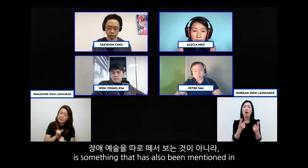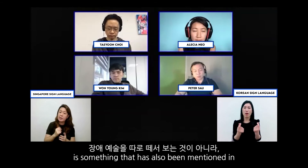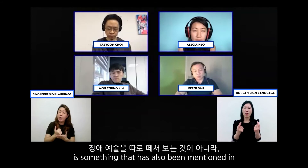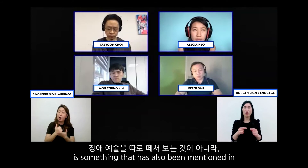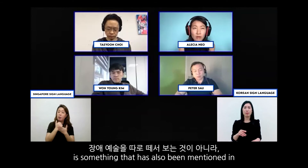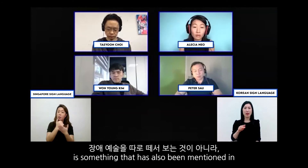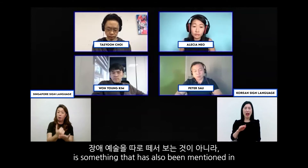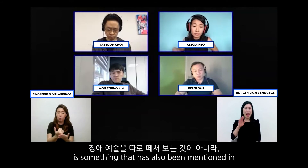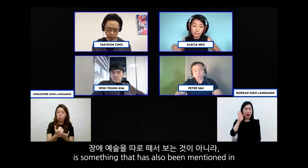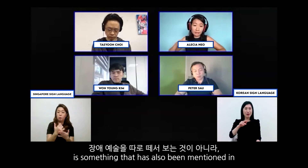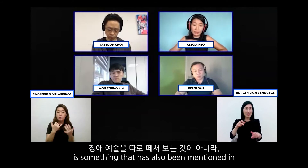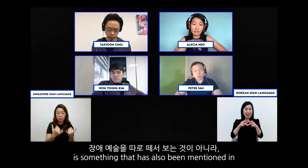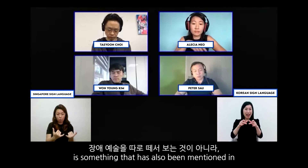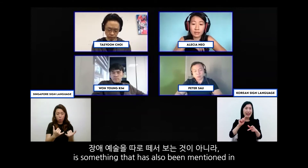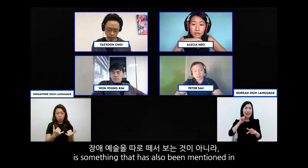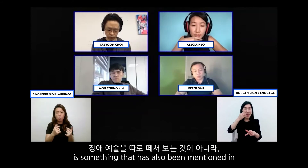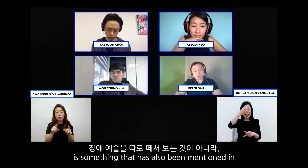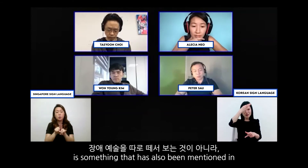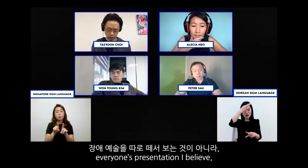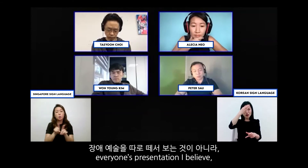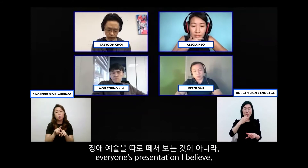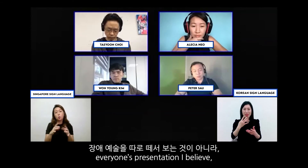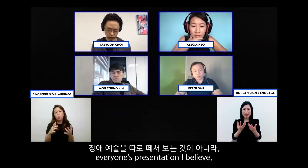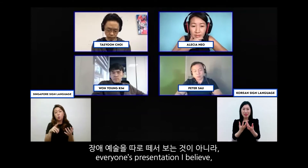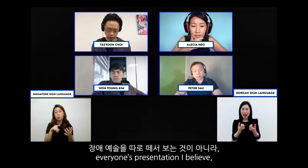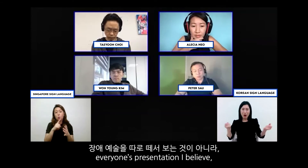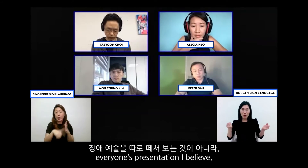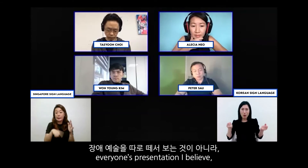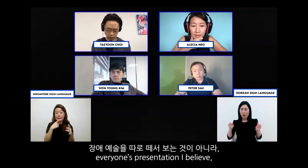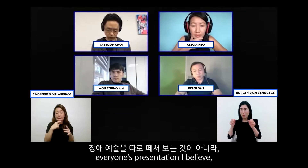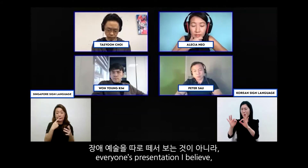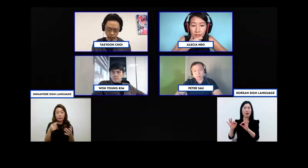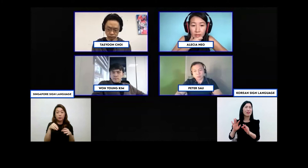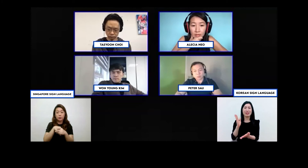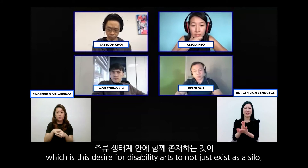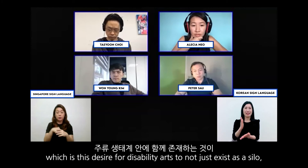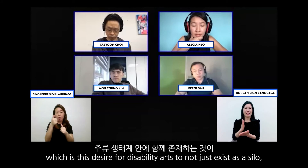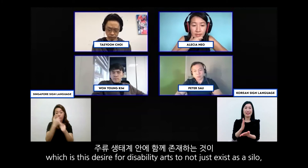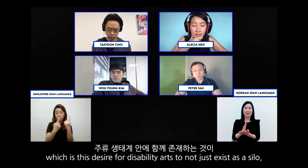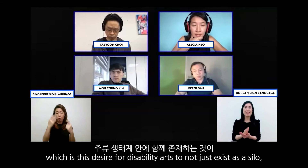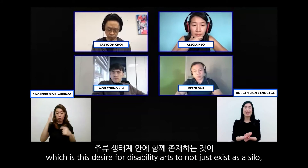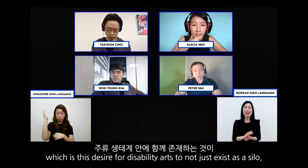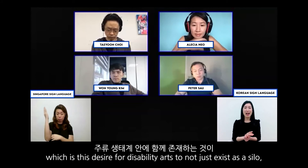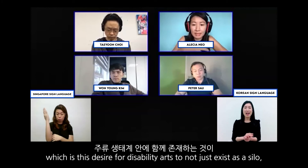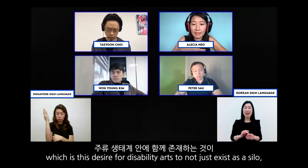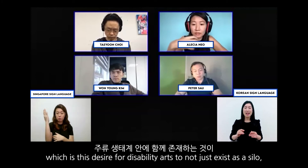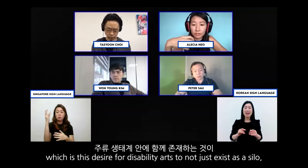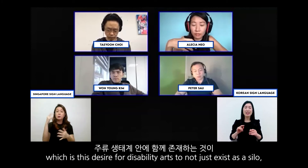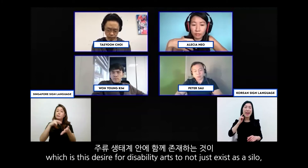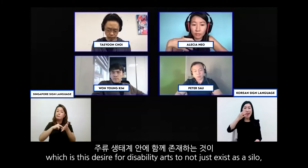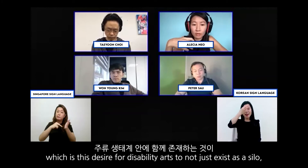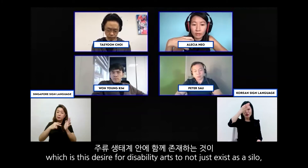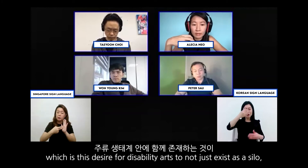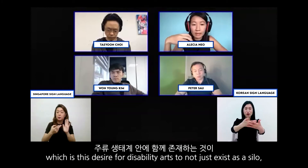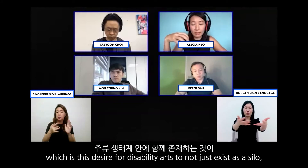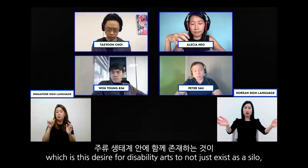point is also something that has been mentioned in everyone's presentation, I believe, which is this desire